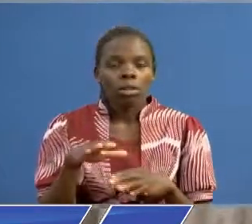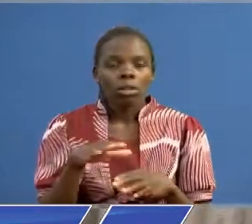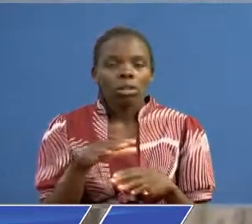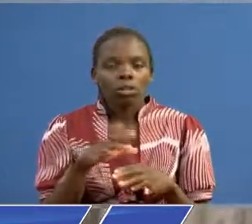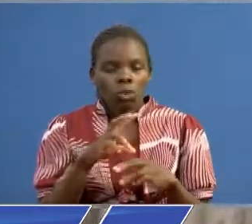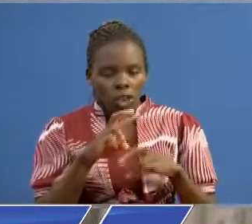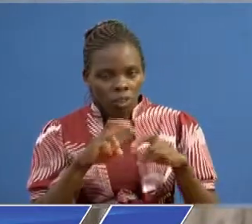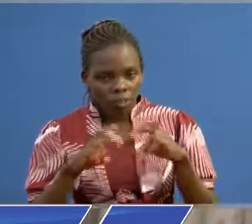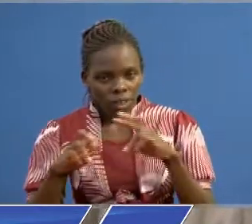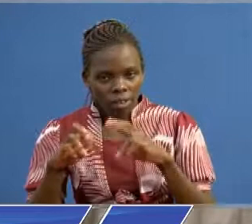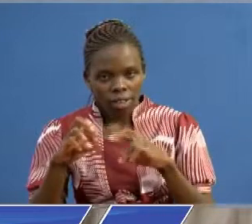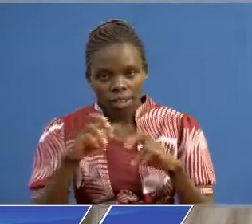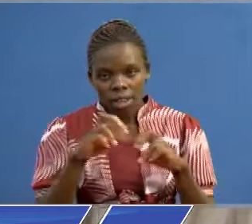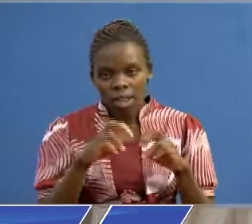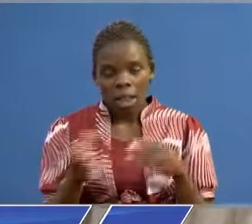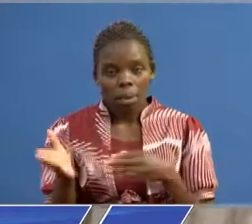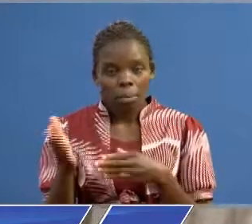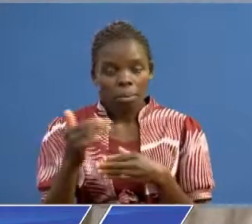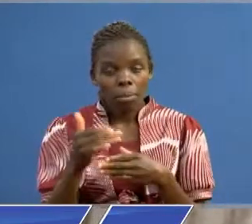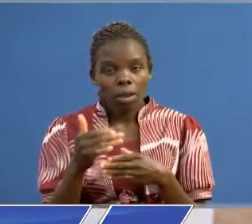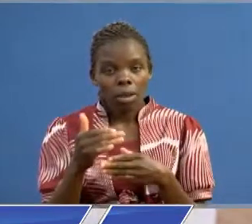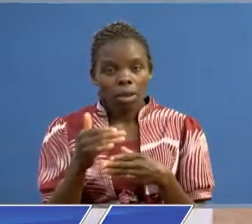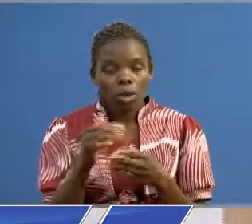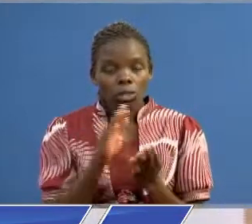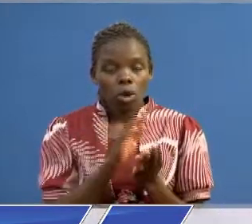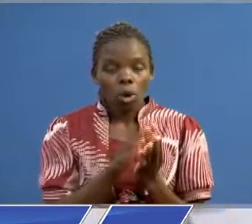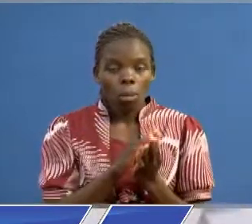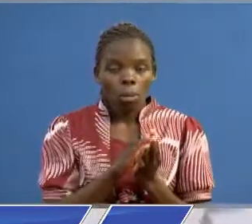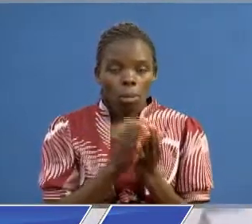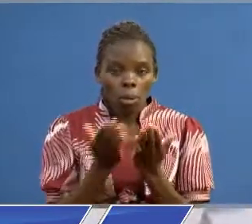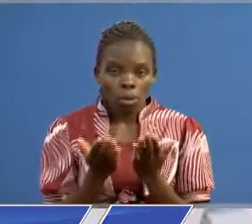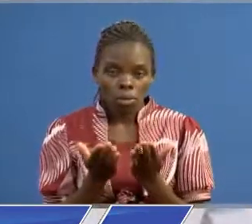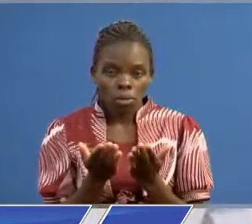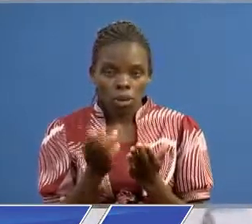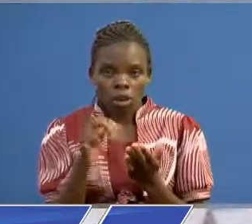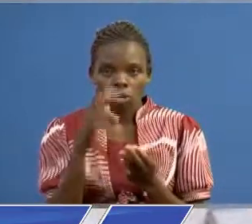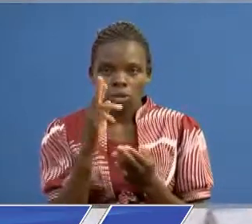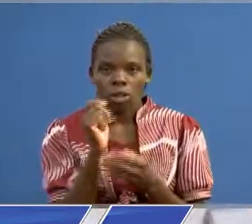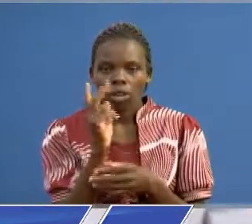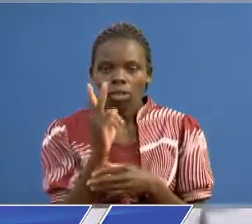investigate the incident and bring the culprits to book. Paulette Mboga, KUTV.